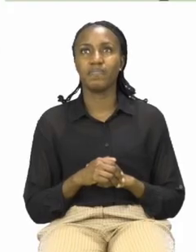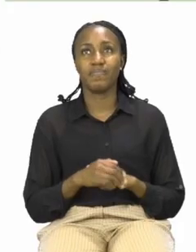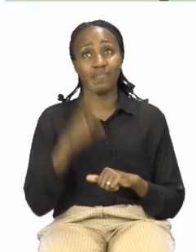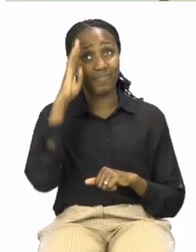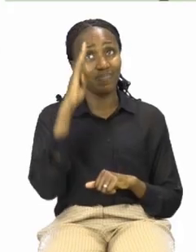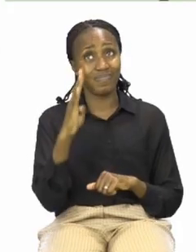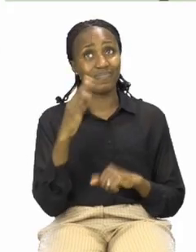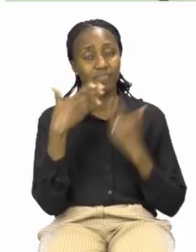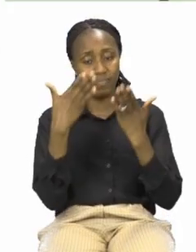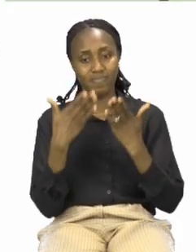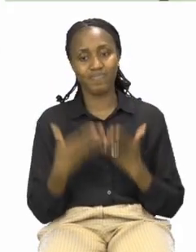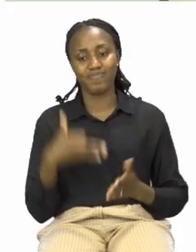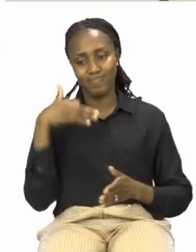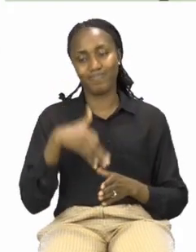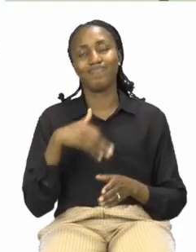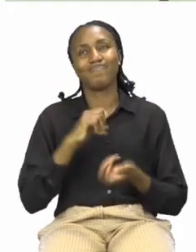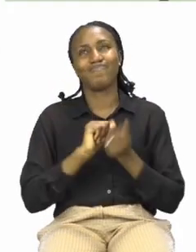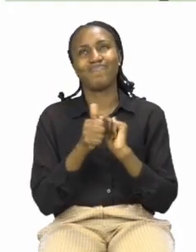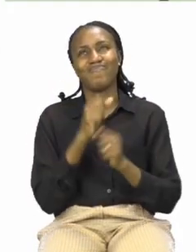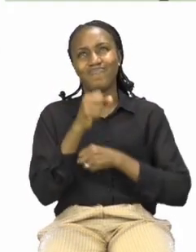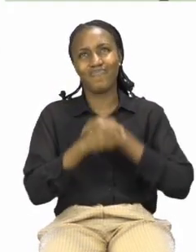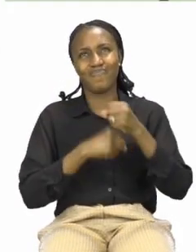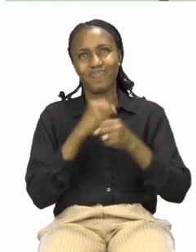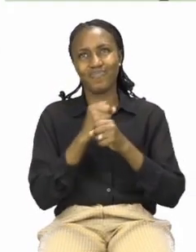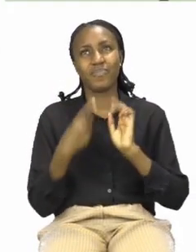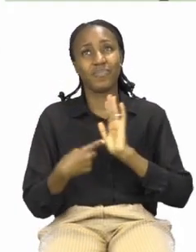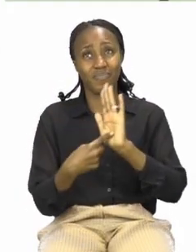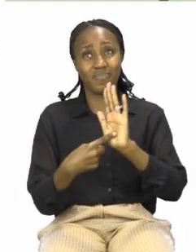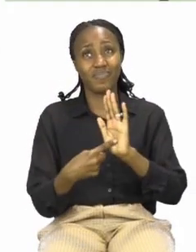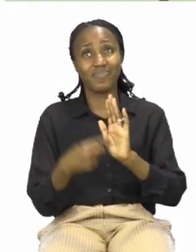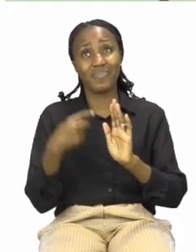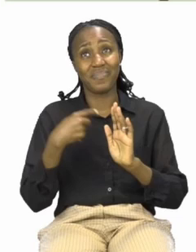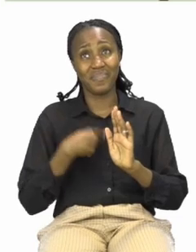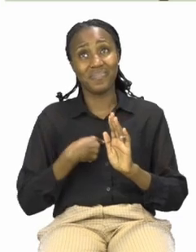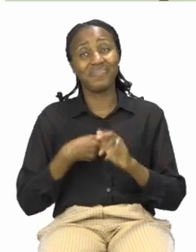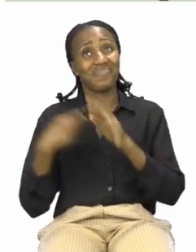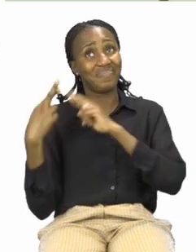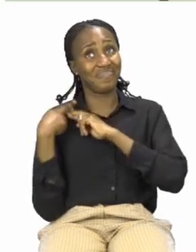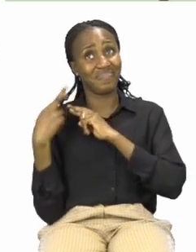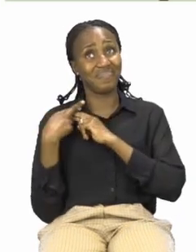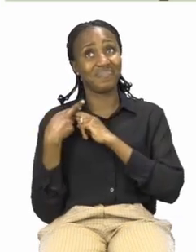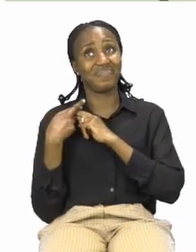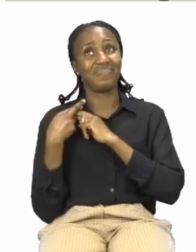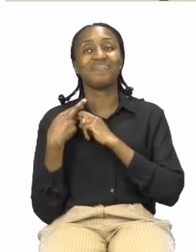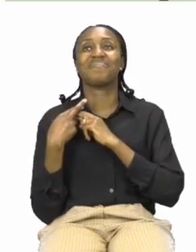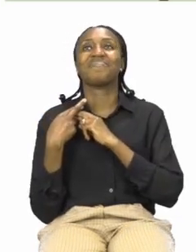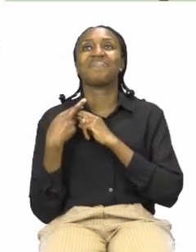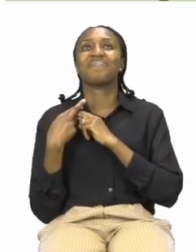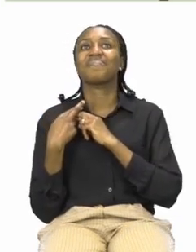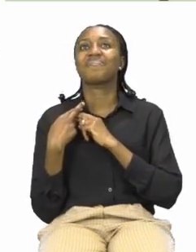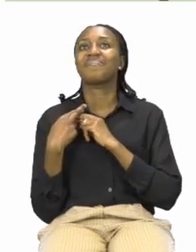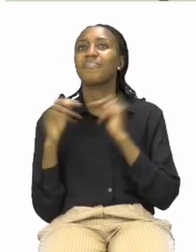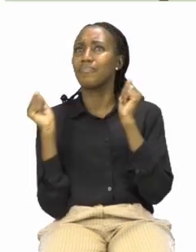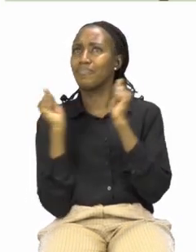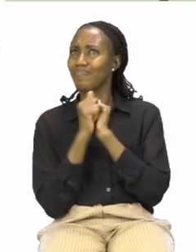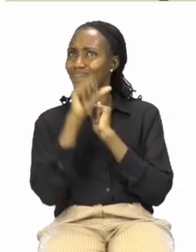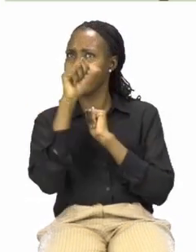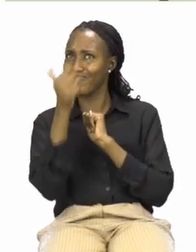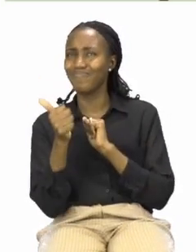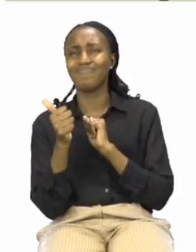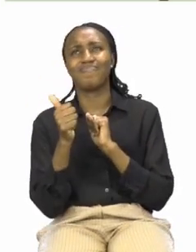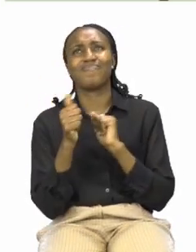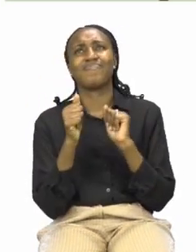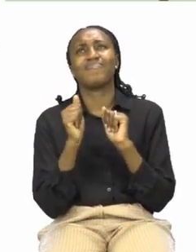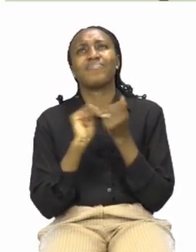day and welcome to the Namibia Annual Sport Expo. I'm your host Jesse Jackson Kauraitha. Today I will be joined by several sport